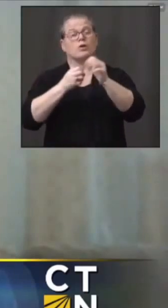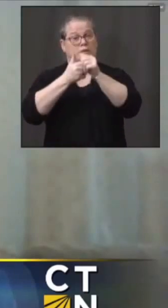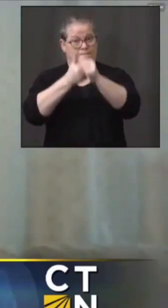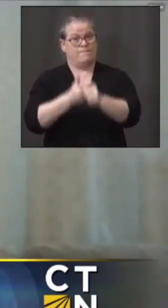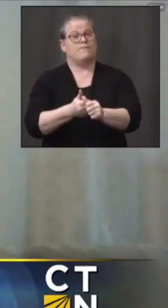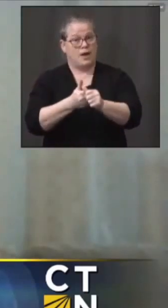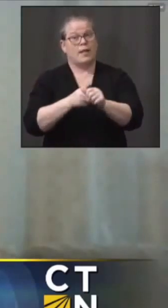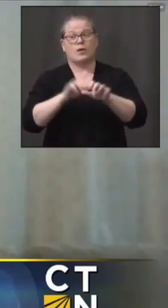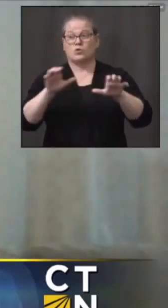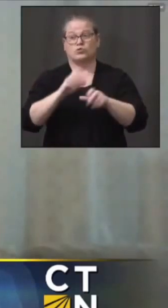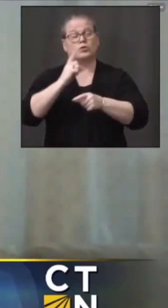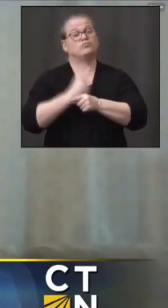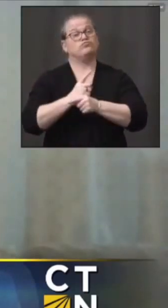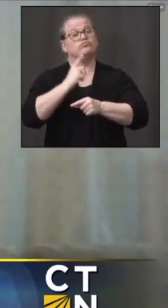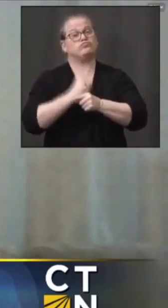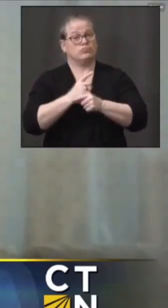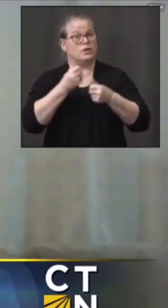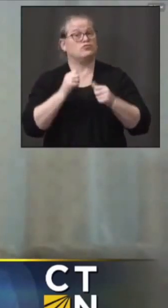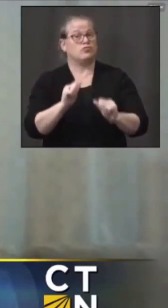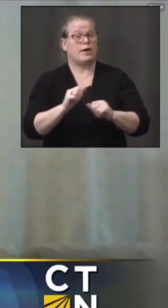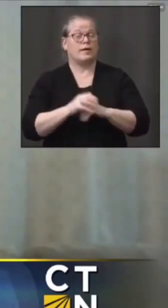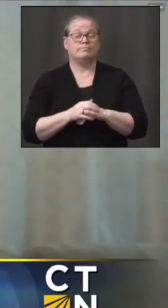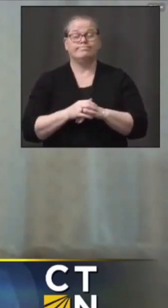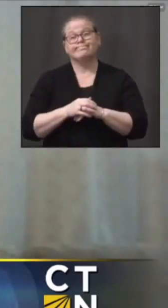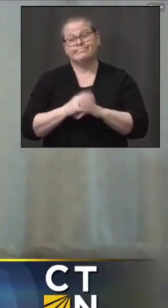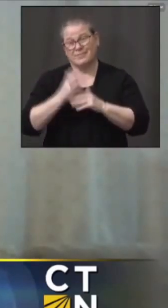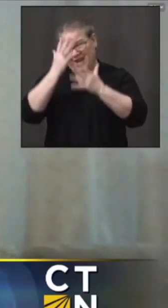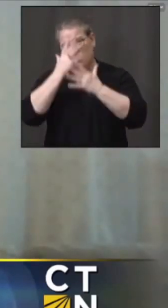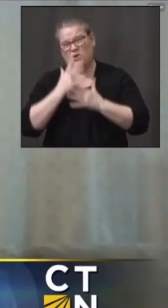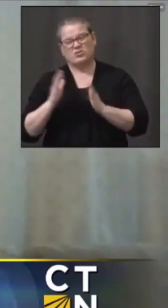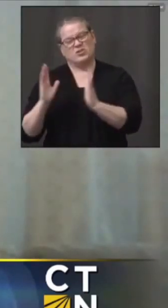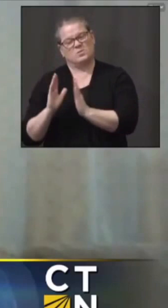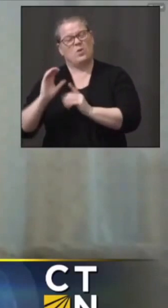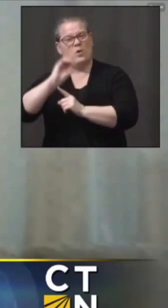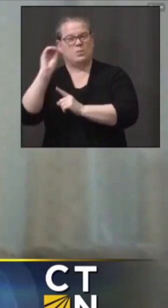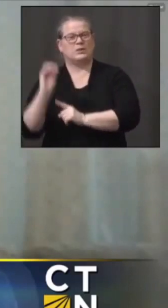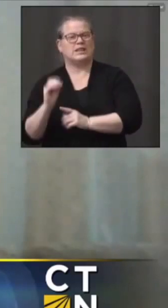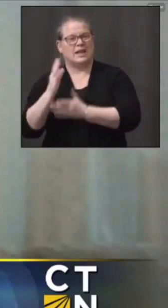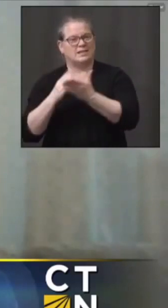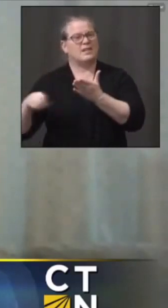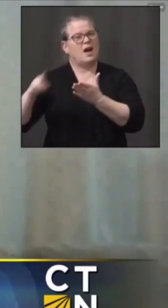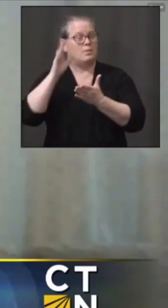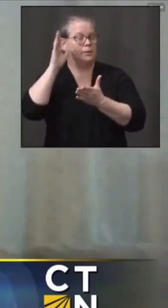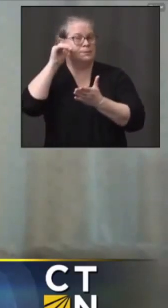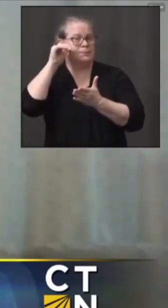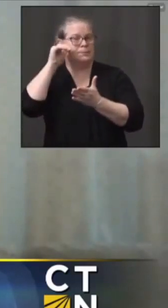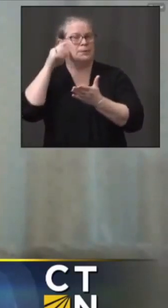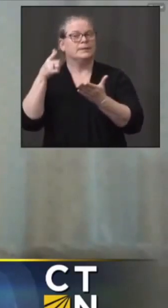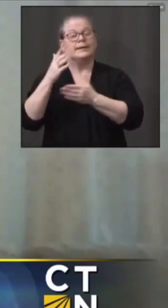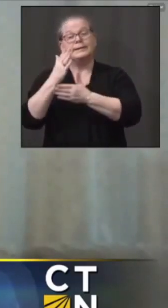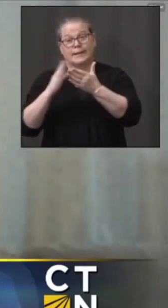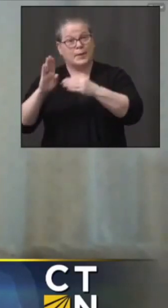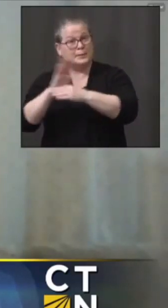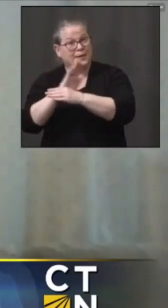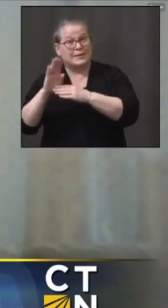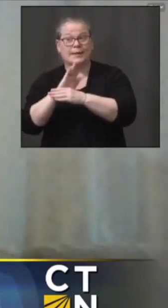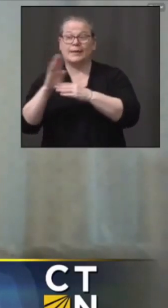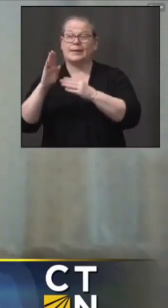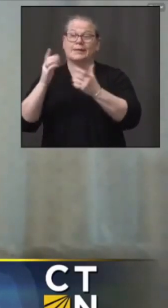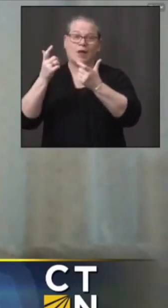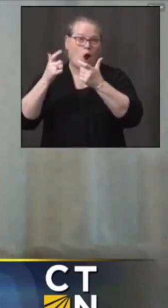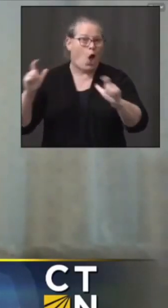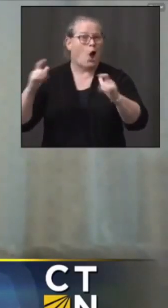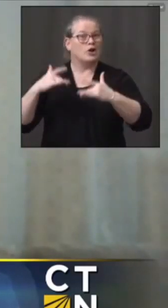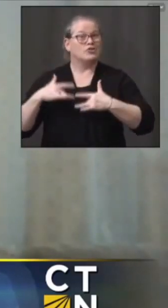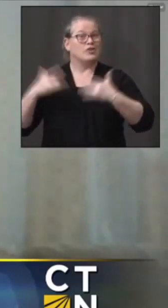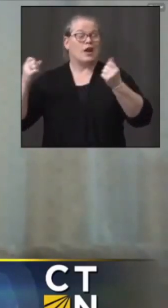important. But unfortunately, there are the outliers. There are certain businesses that are hosting large events, are letting people